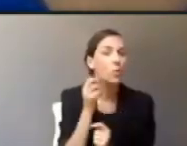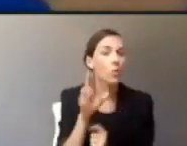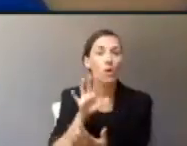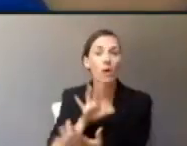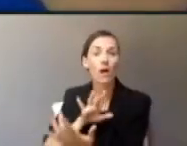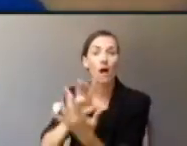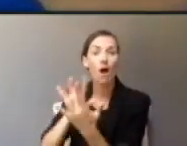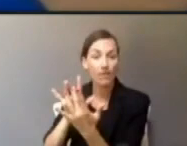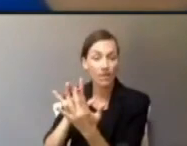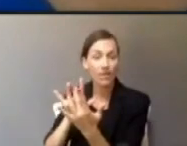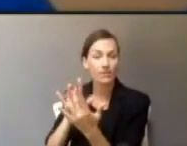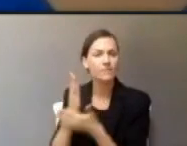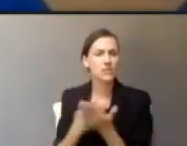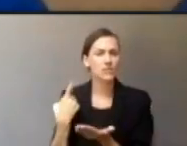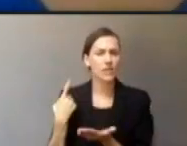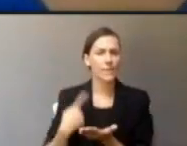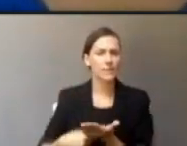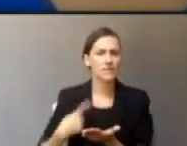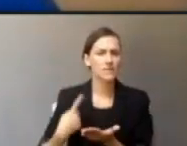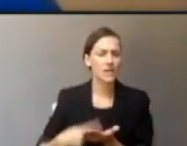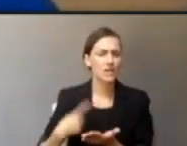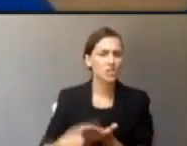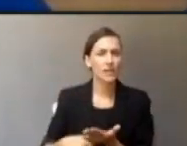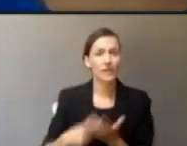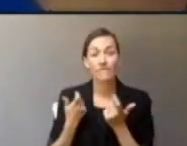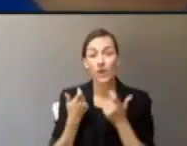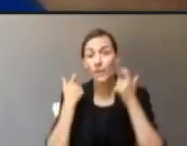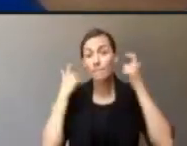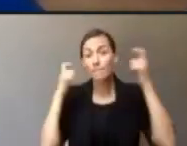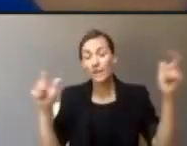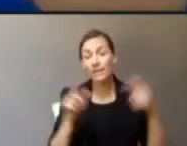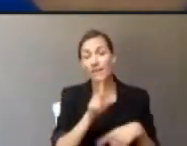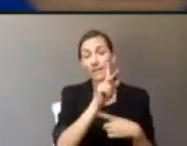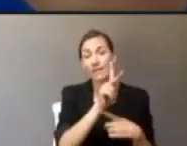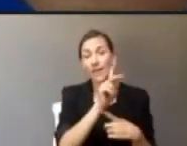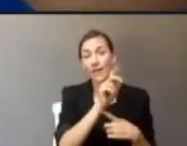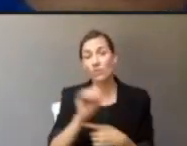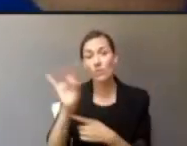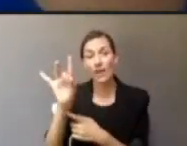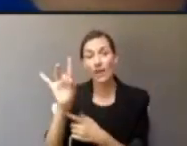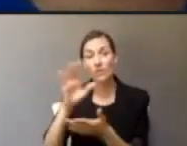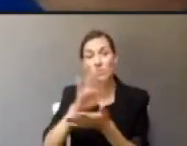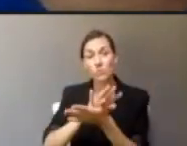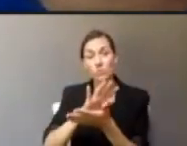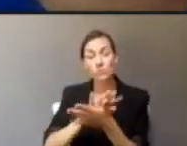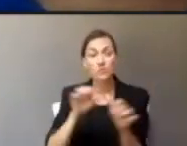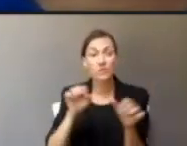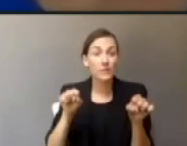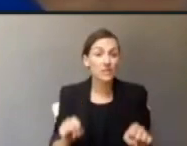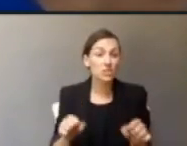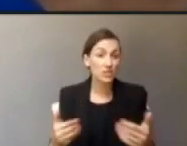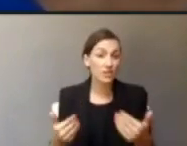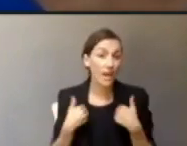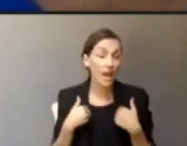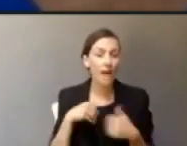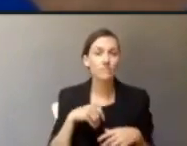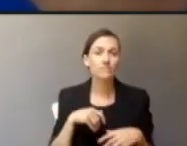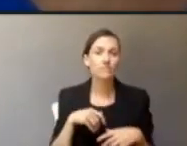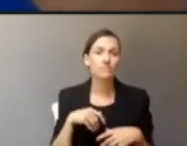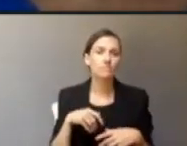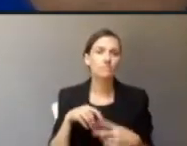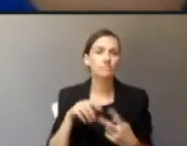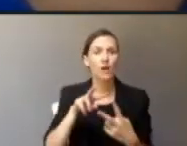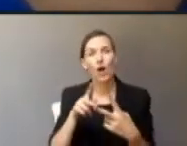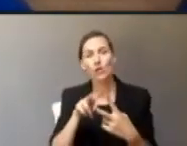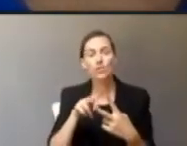is some discussion for a very large K-8 schools to potentially have some AB schedules, which